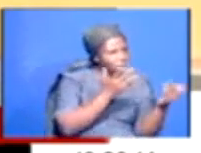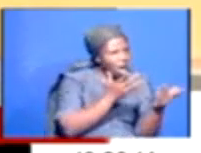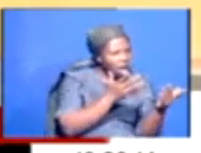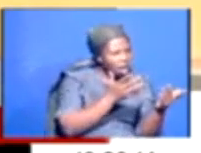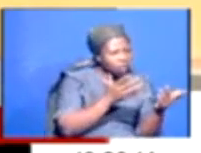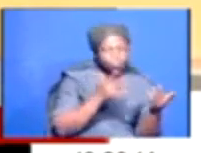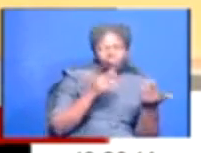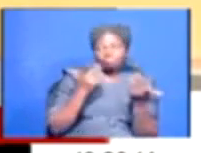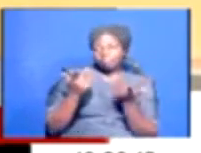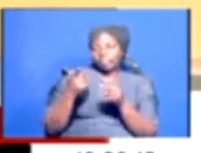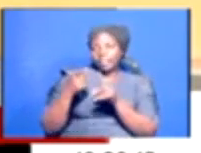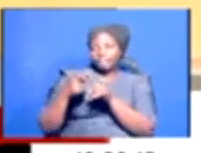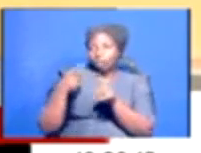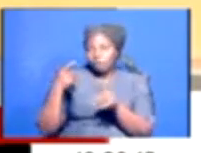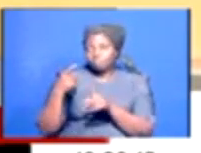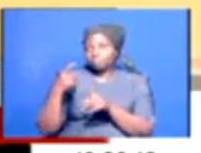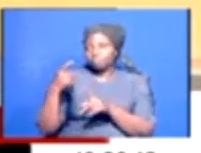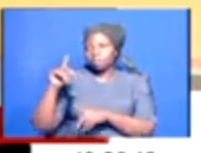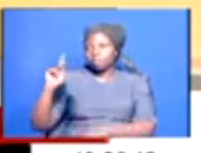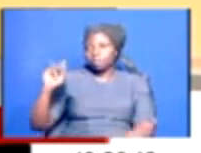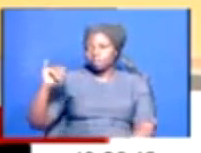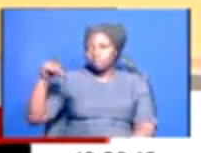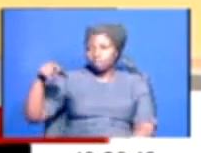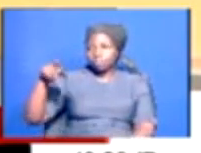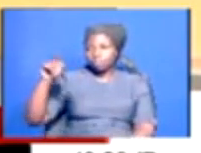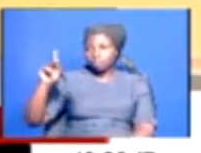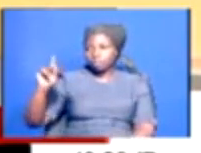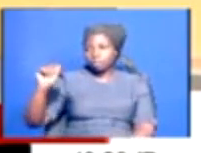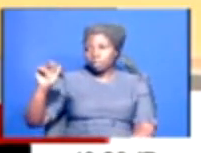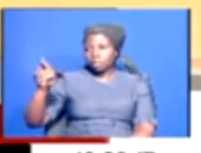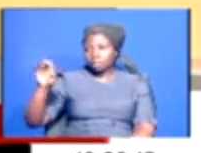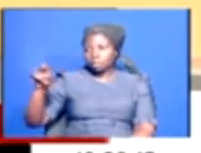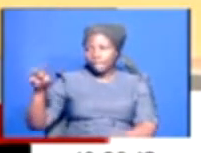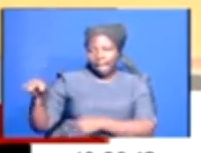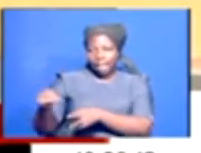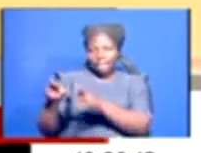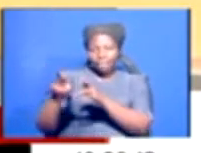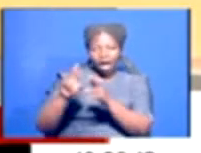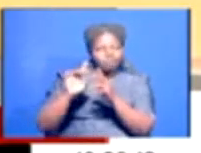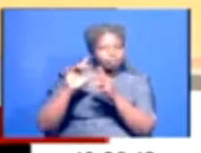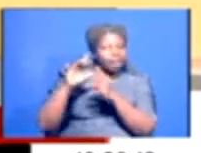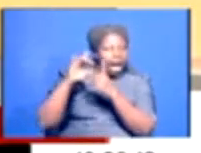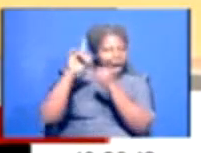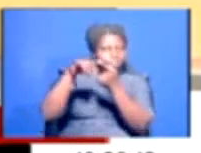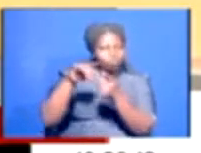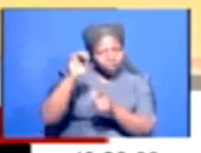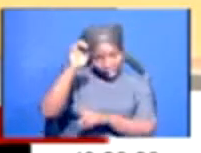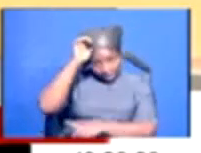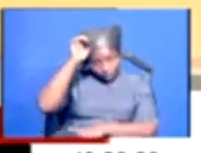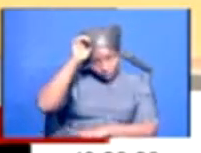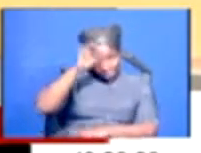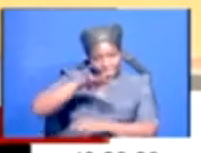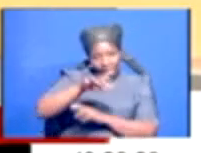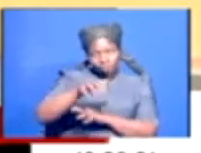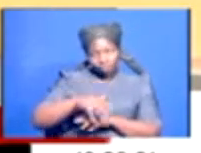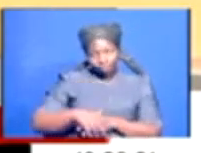From somewhere, Kipkaren River to Eldoret. To Eldoret. Town. Mm-hmm. Yeah. Then I think, what can I